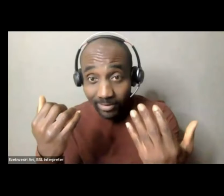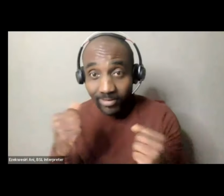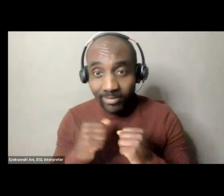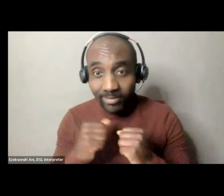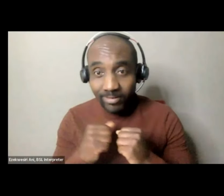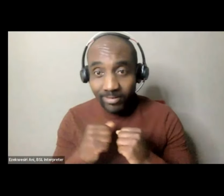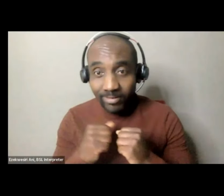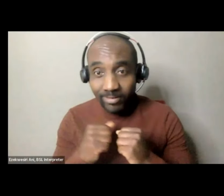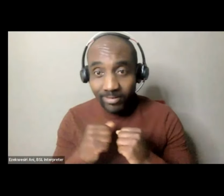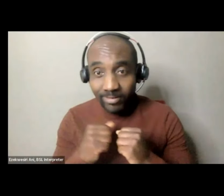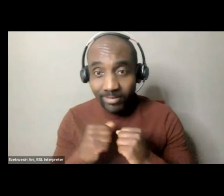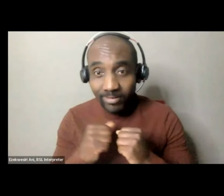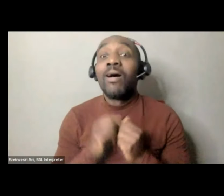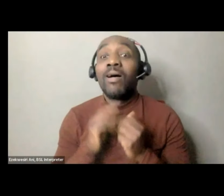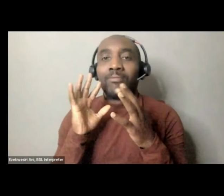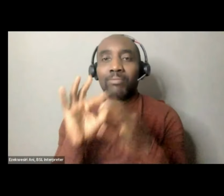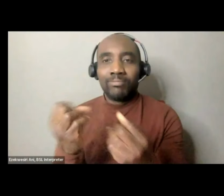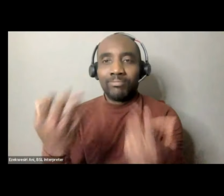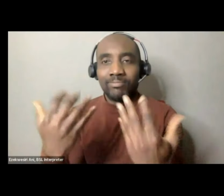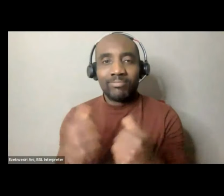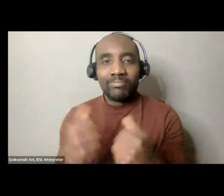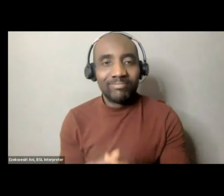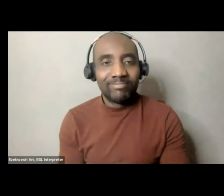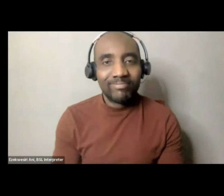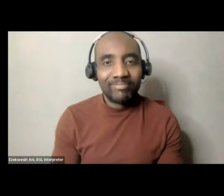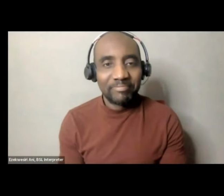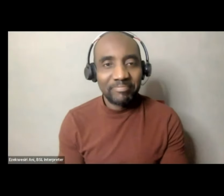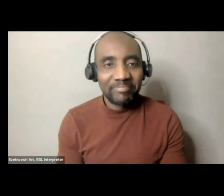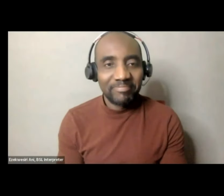they are joining us.